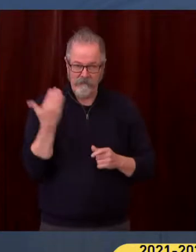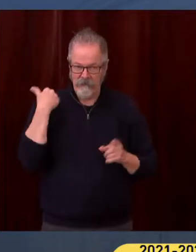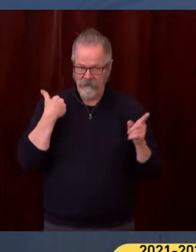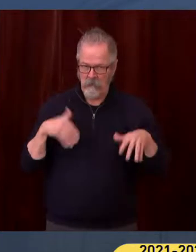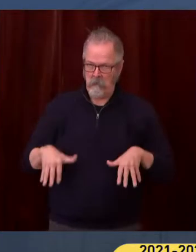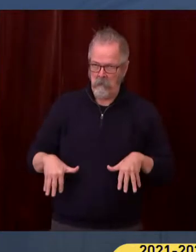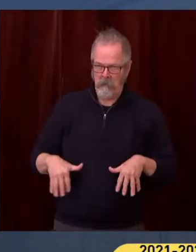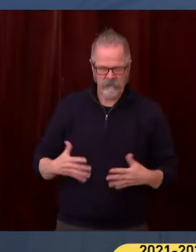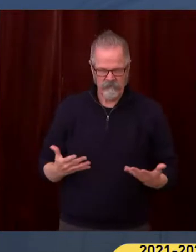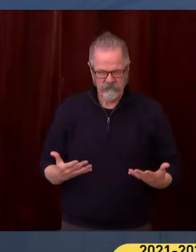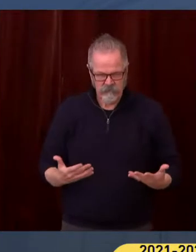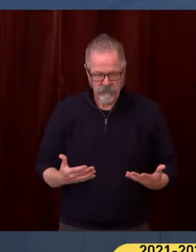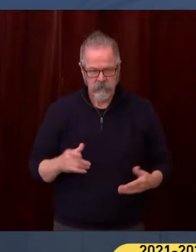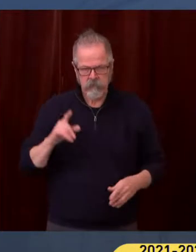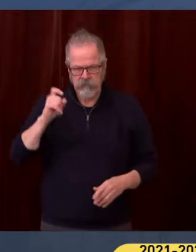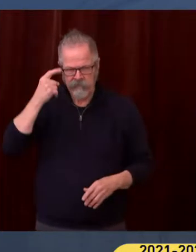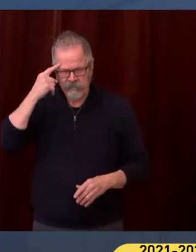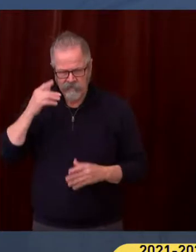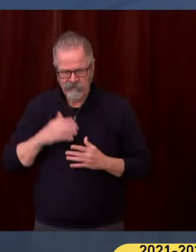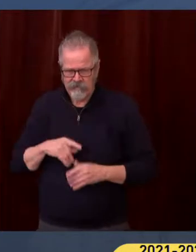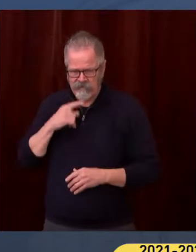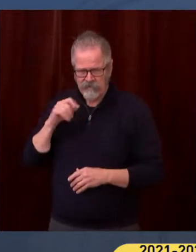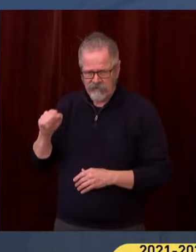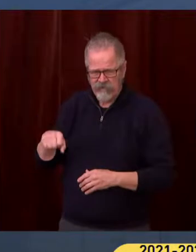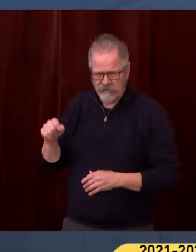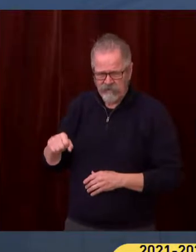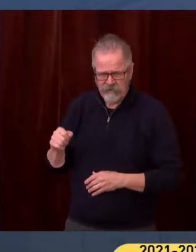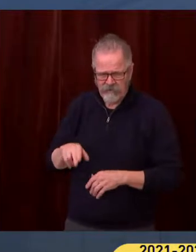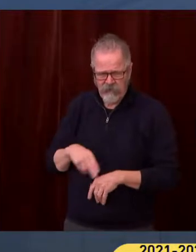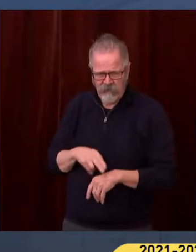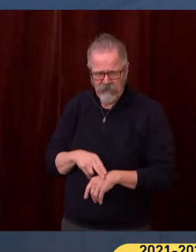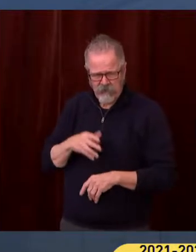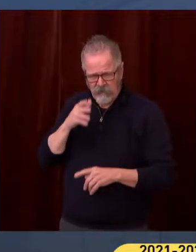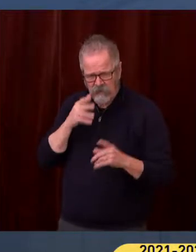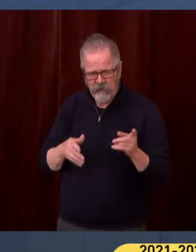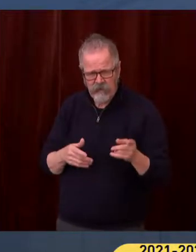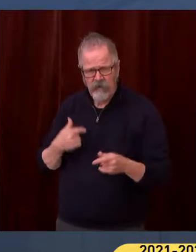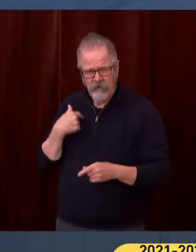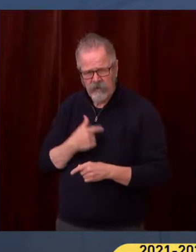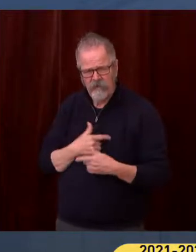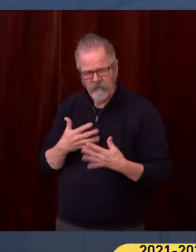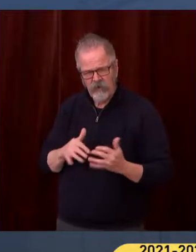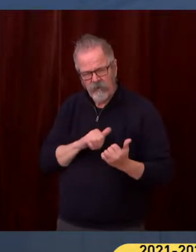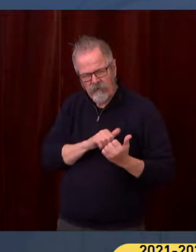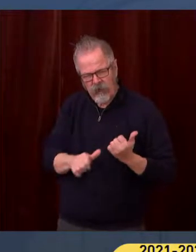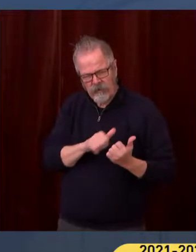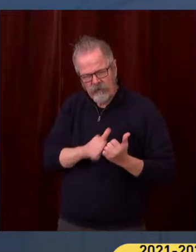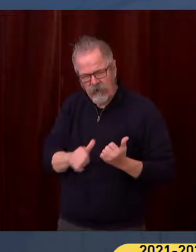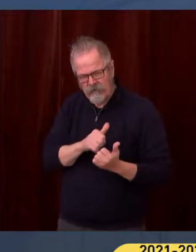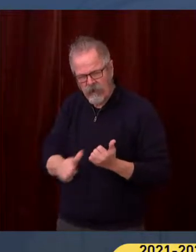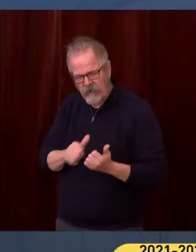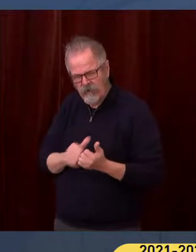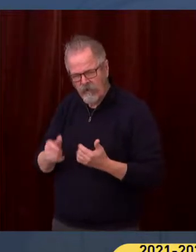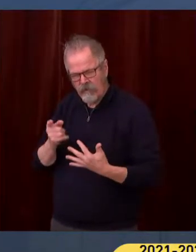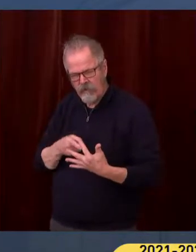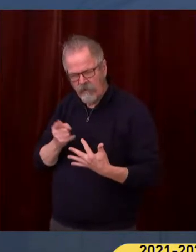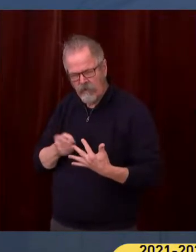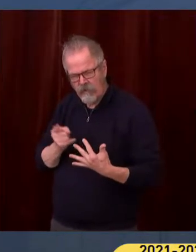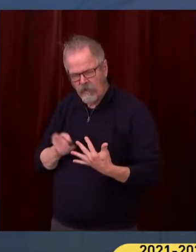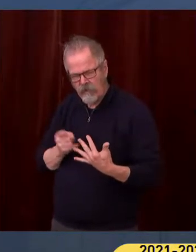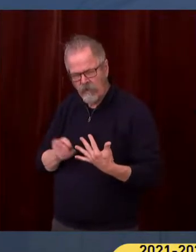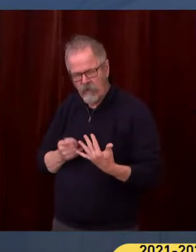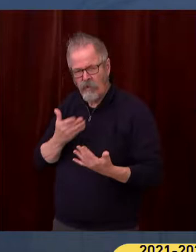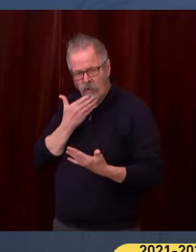We have passed really major legislation, the best clean energy electrical grid bill in the United States, the best energy